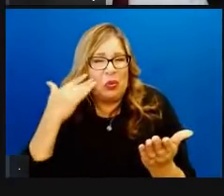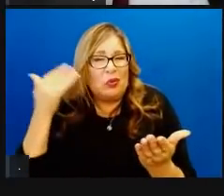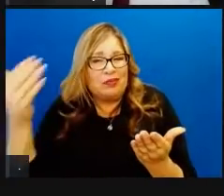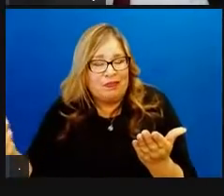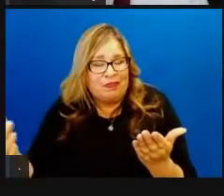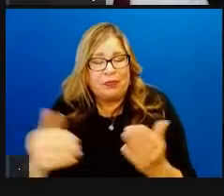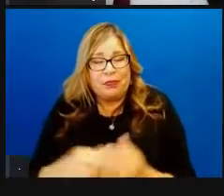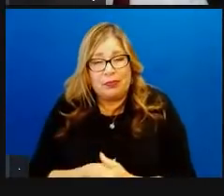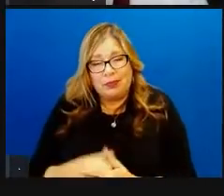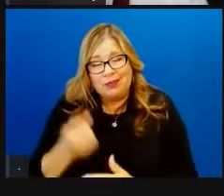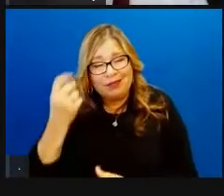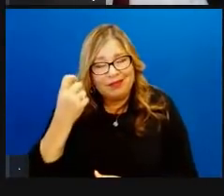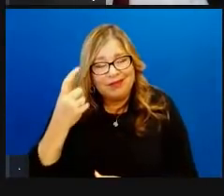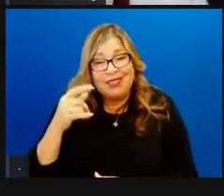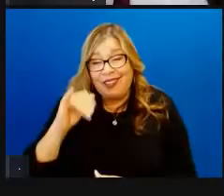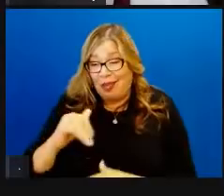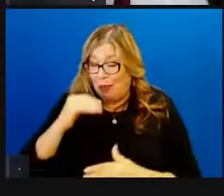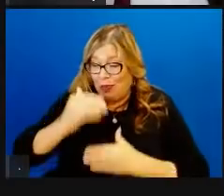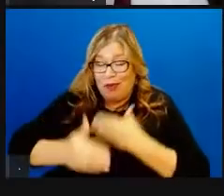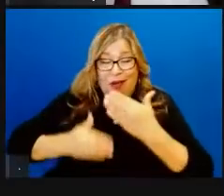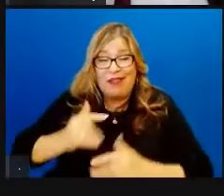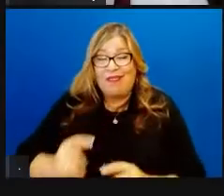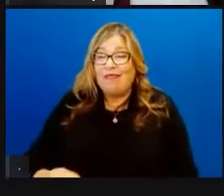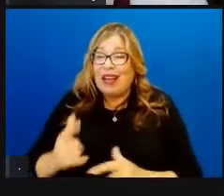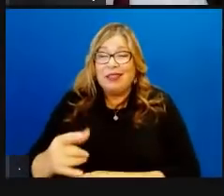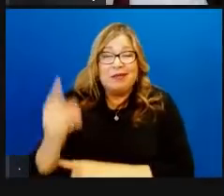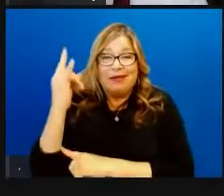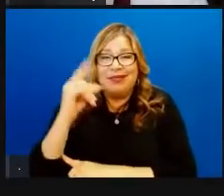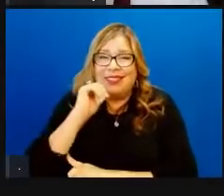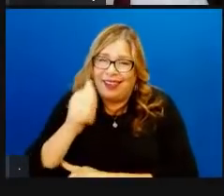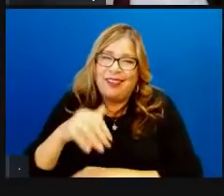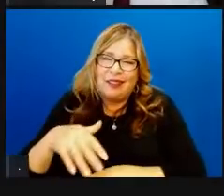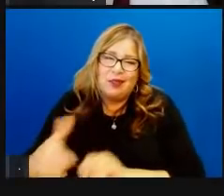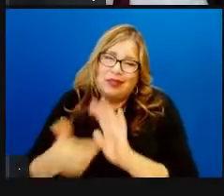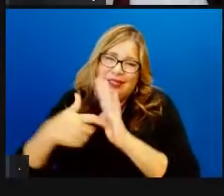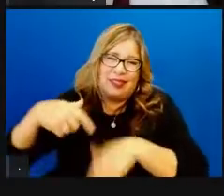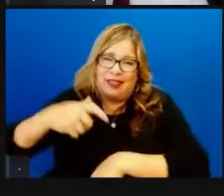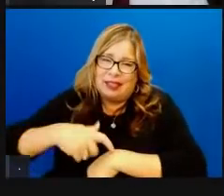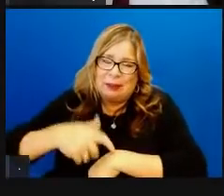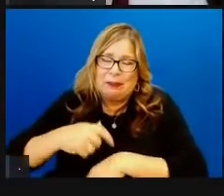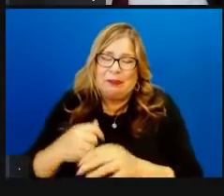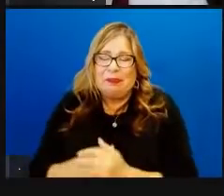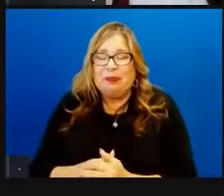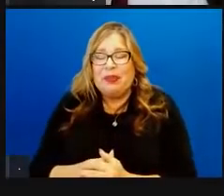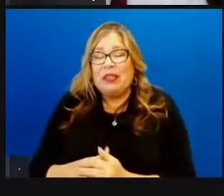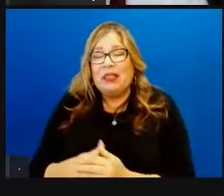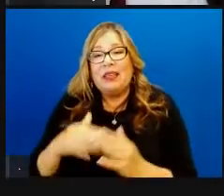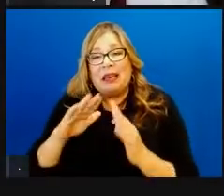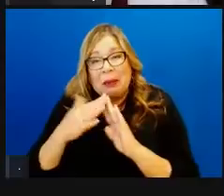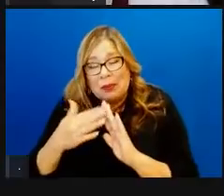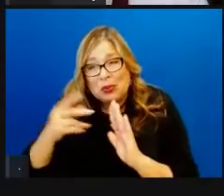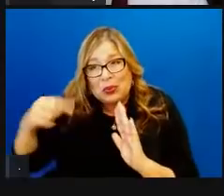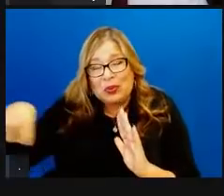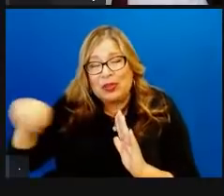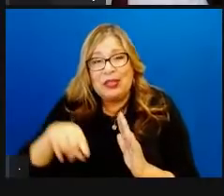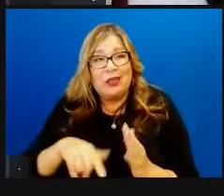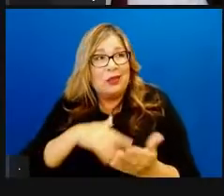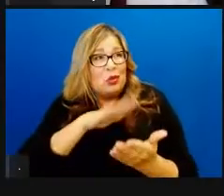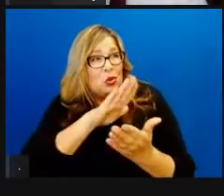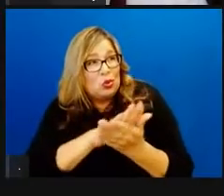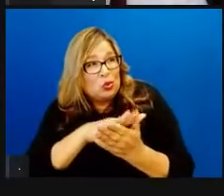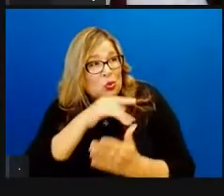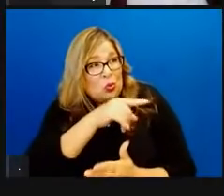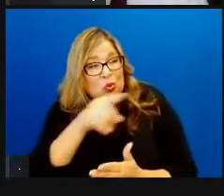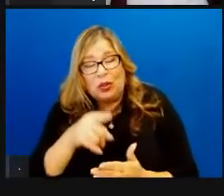time, that not just the school community, but communities at large, families need time to prepare,